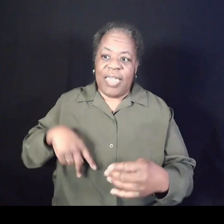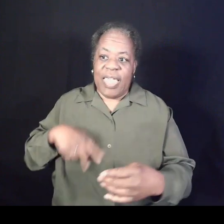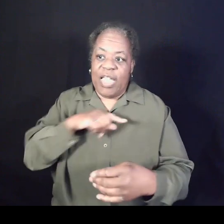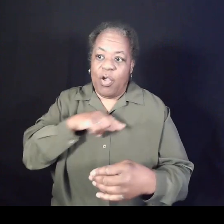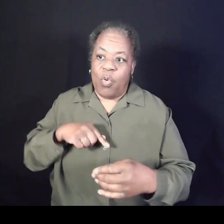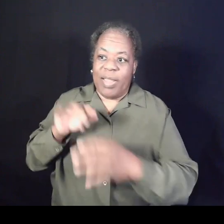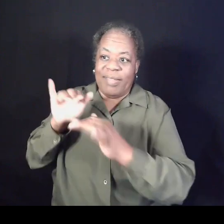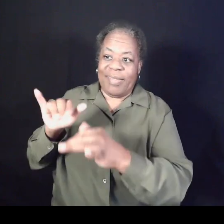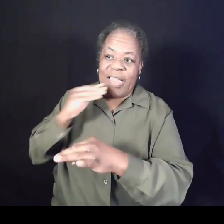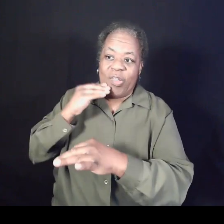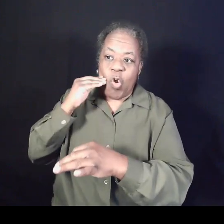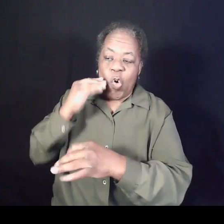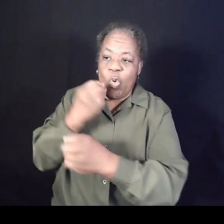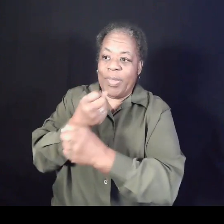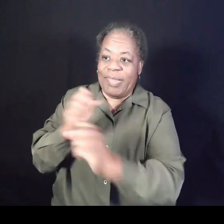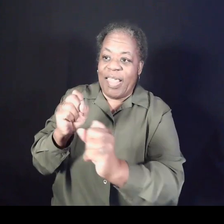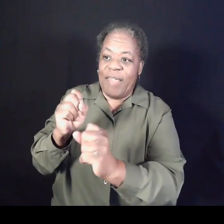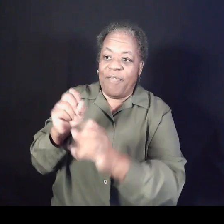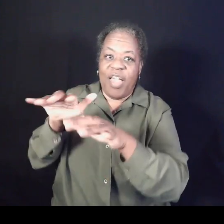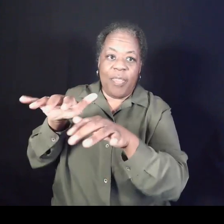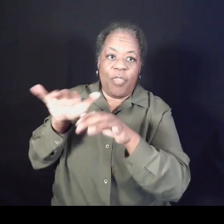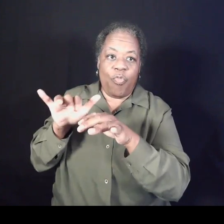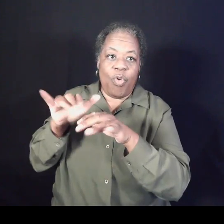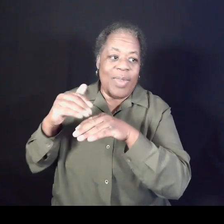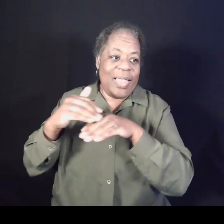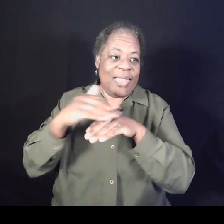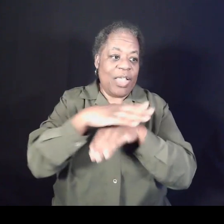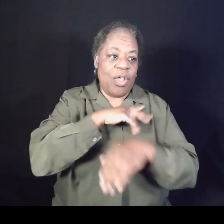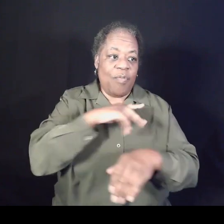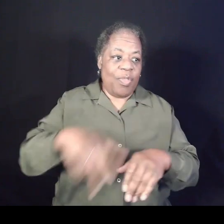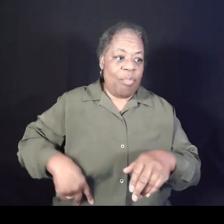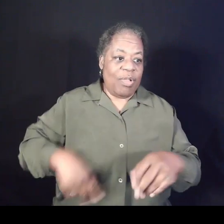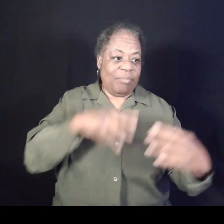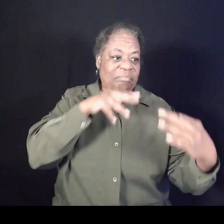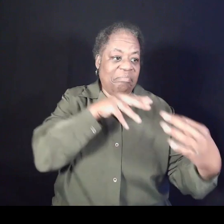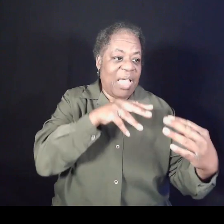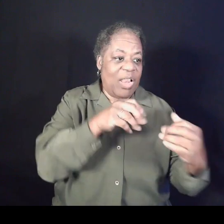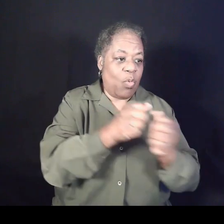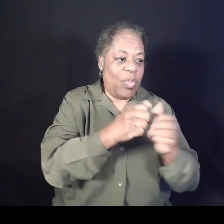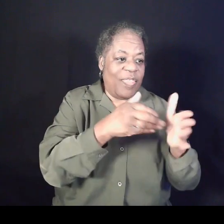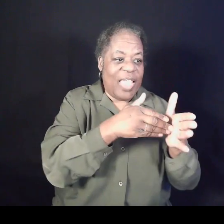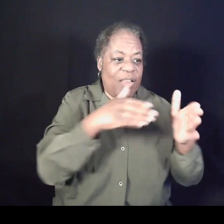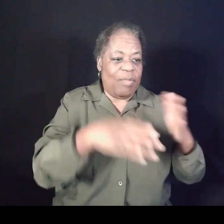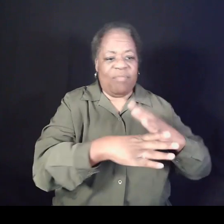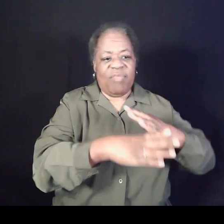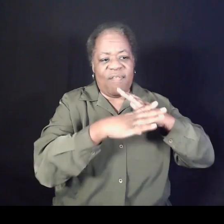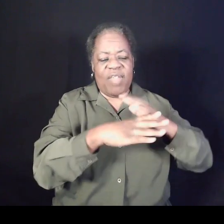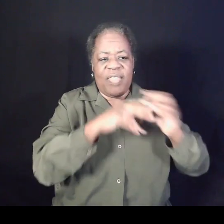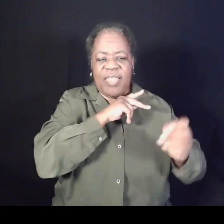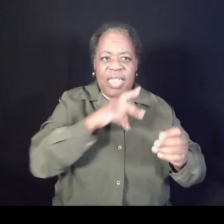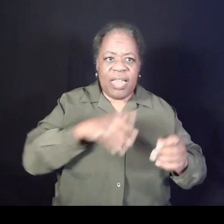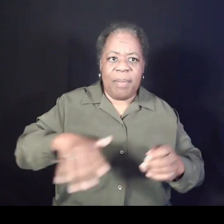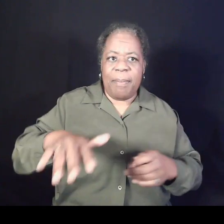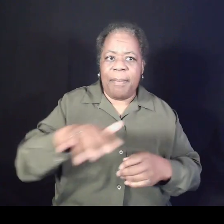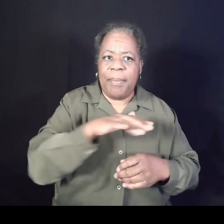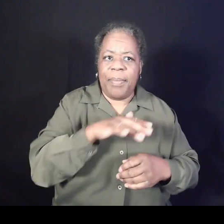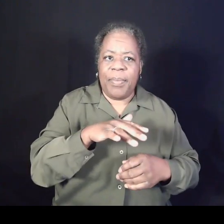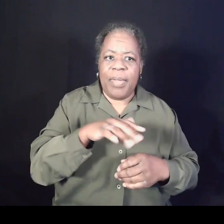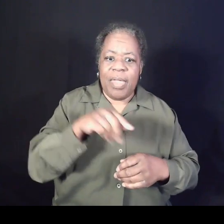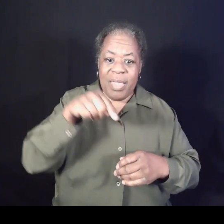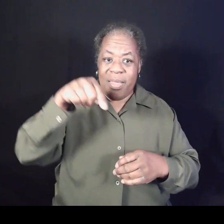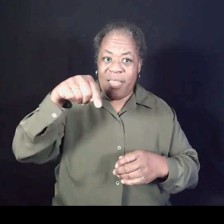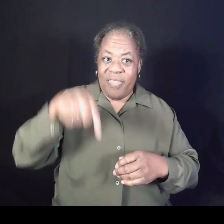safely on their throne, sending the prince off to do battle with the enemy to defend and extend the kingdom. But this